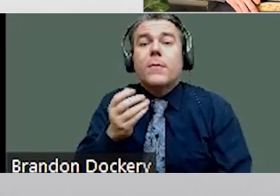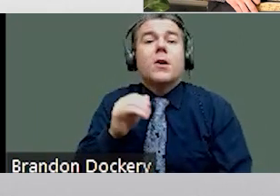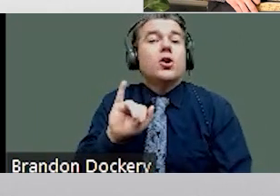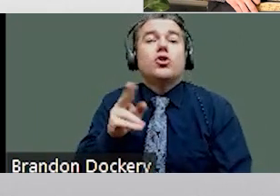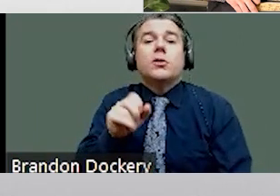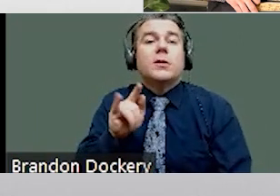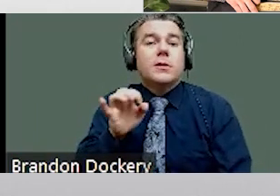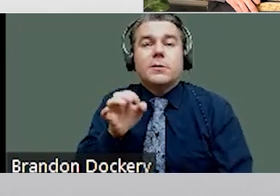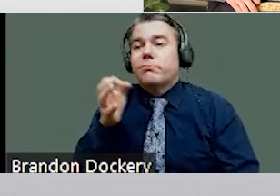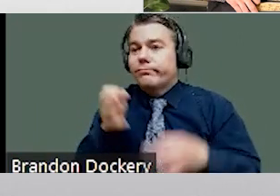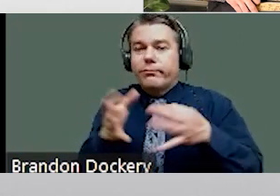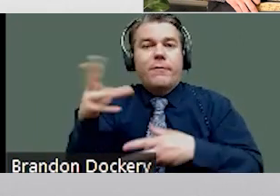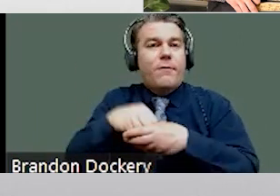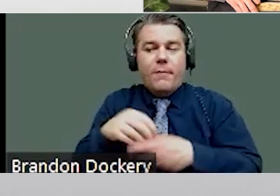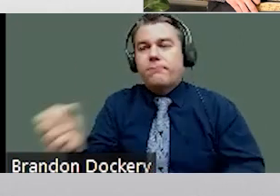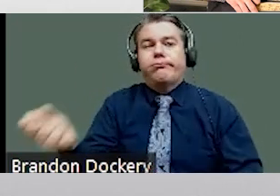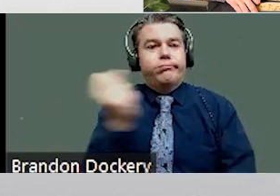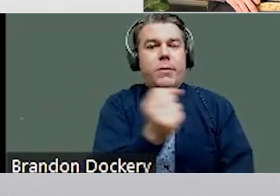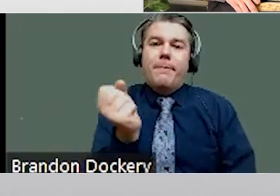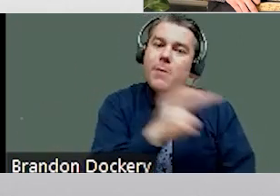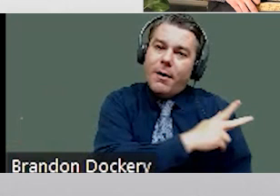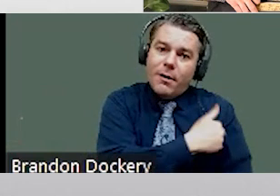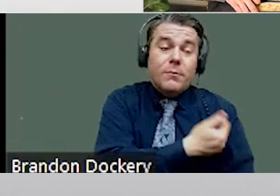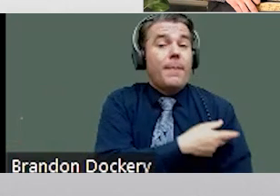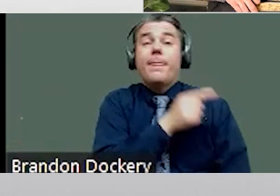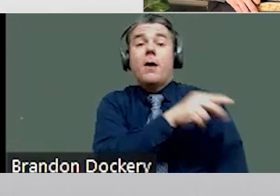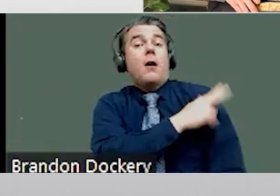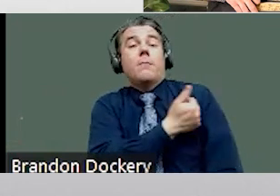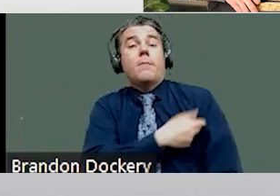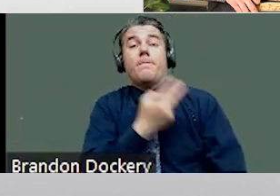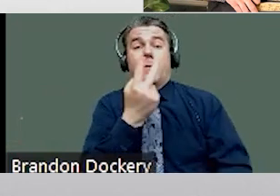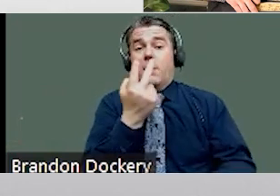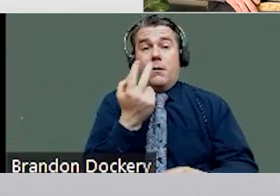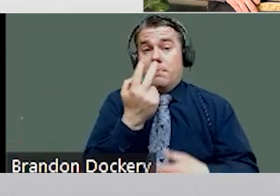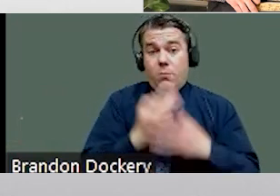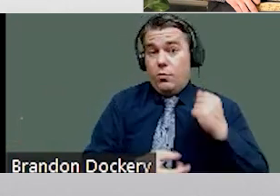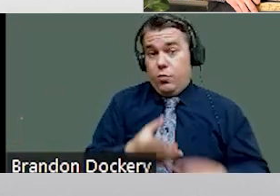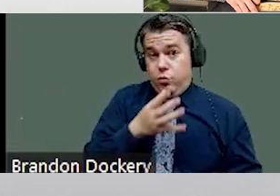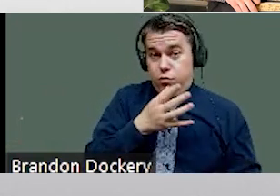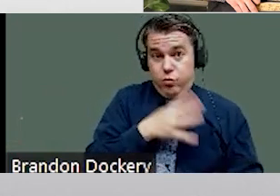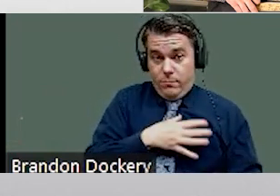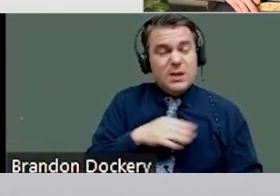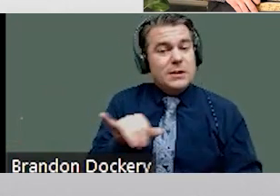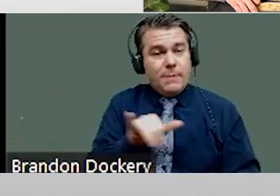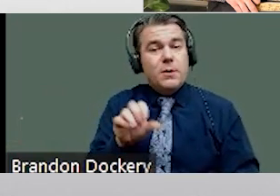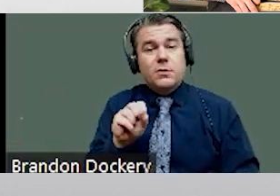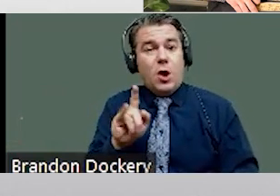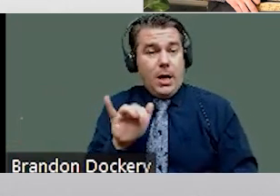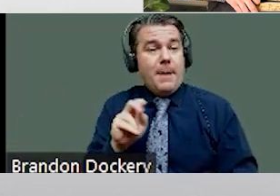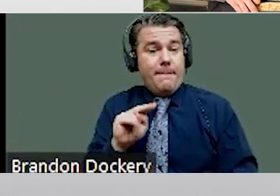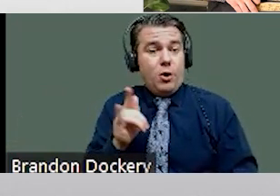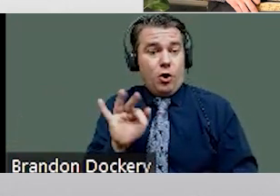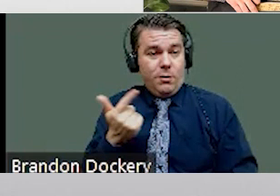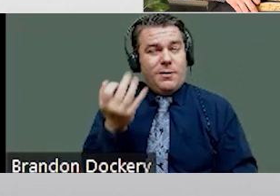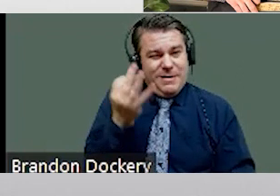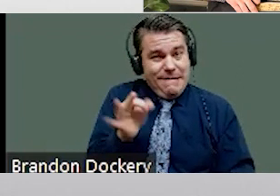justice involved, back to the institution. And in these institutions, both women, just like the Sonnenberg case in